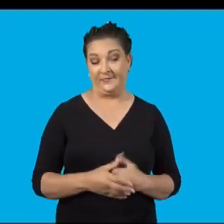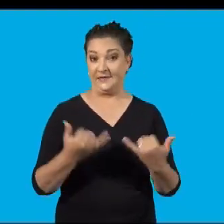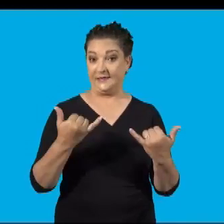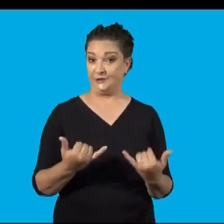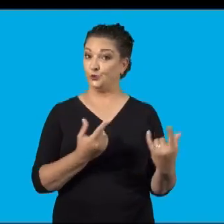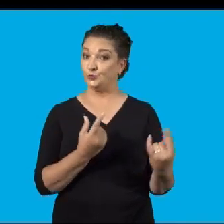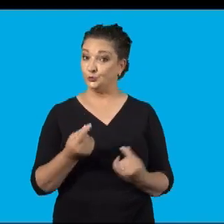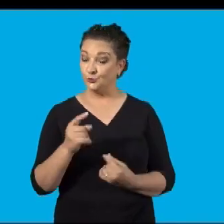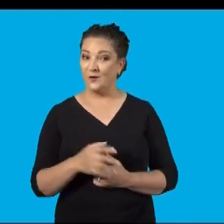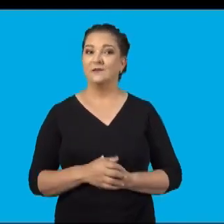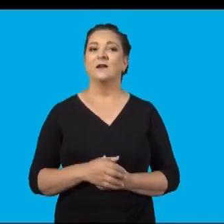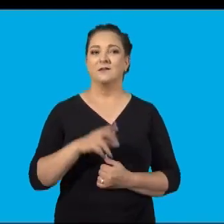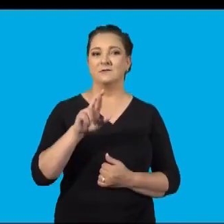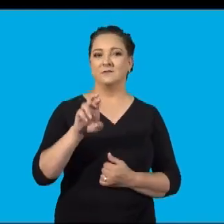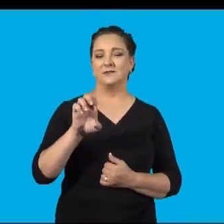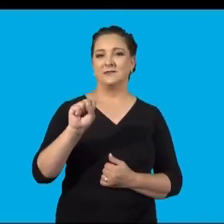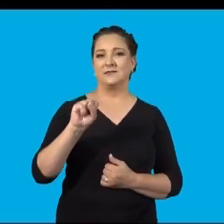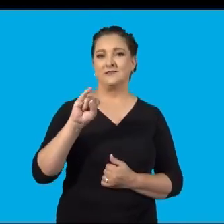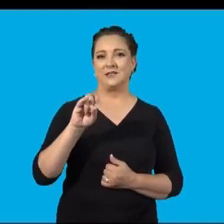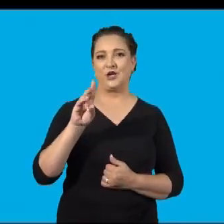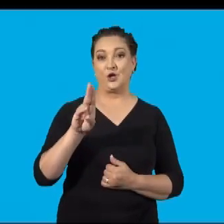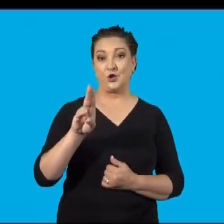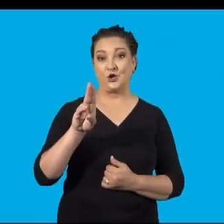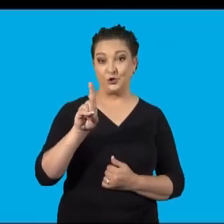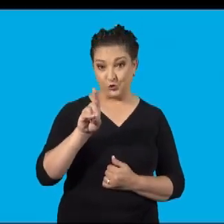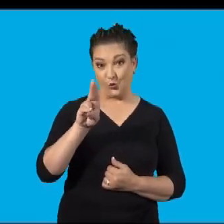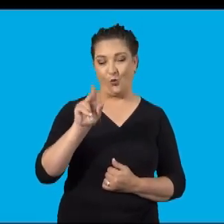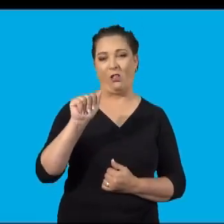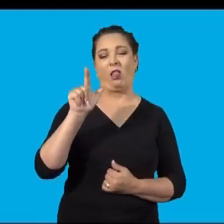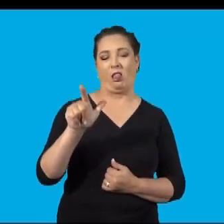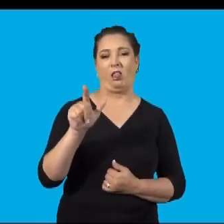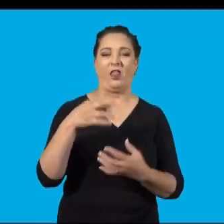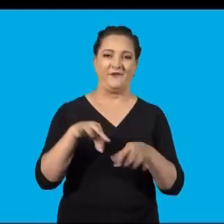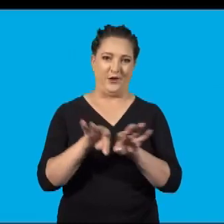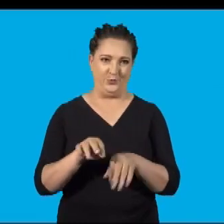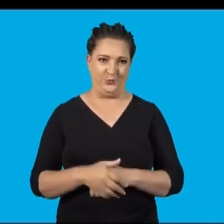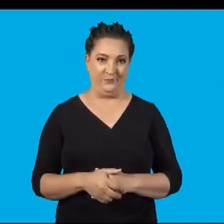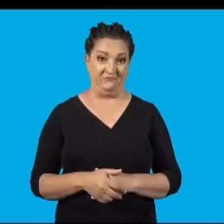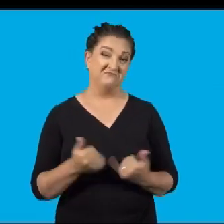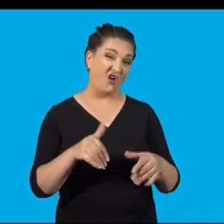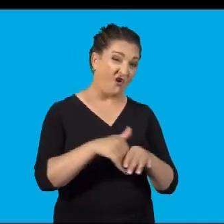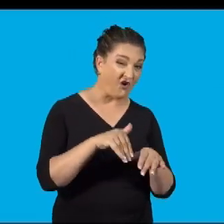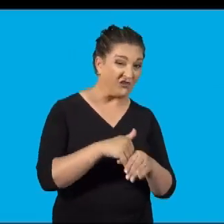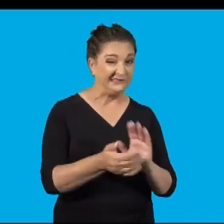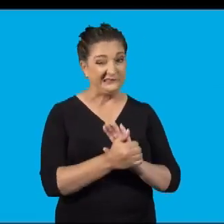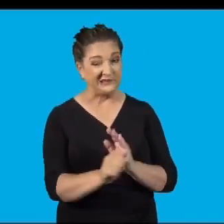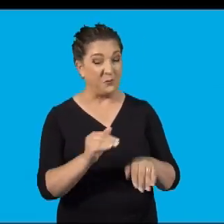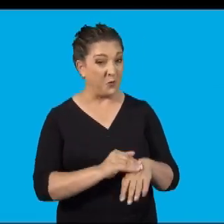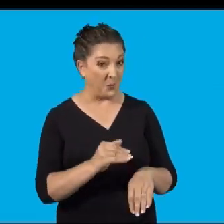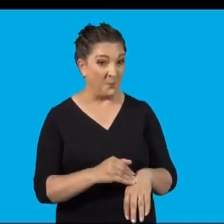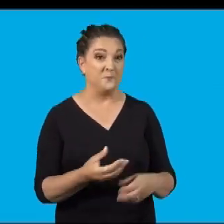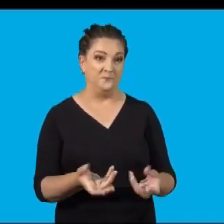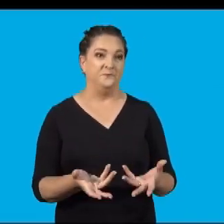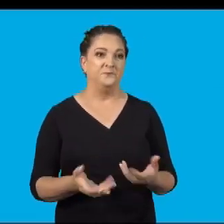I'm going to look at the 1 rand residual value. Okay, so here are some content and skills